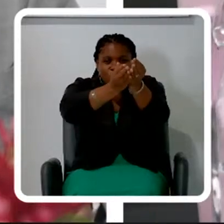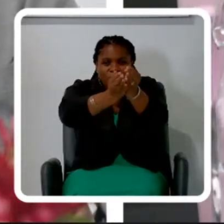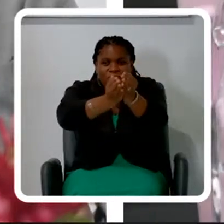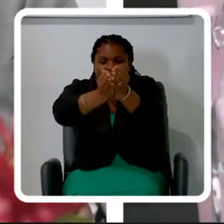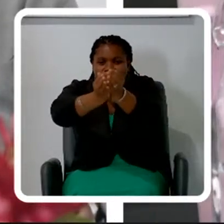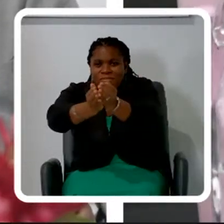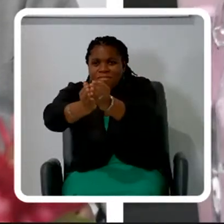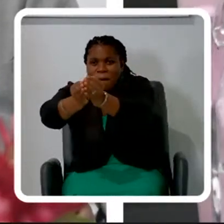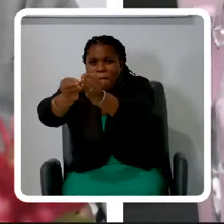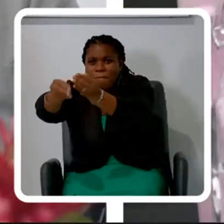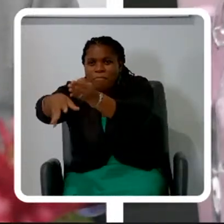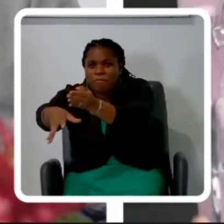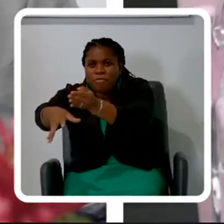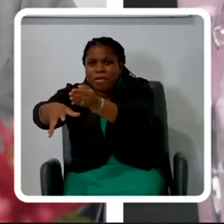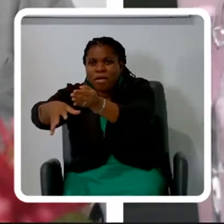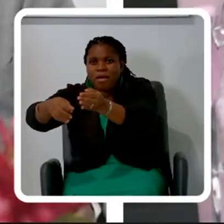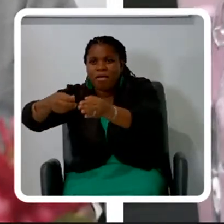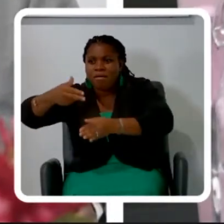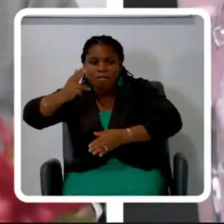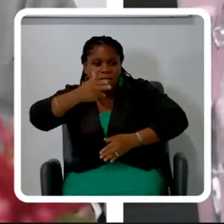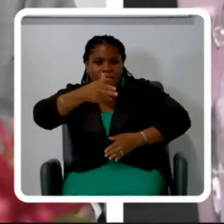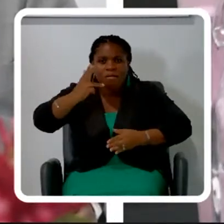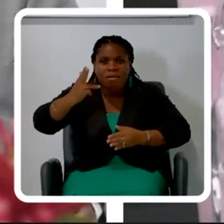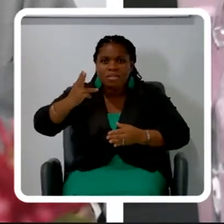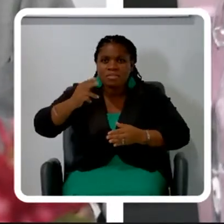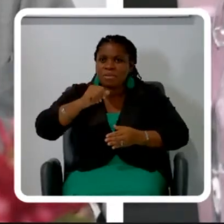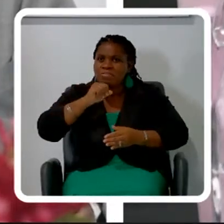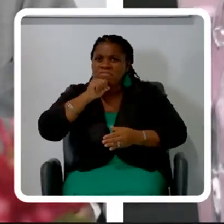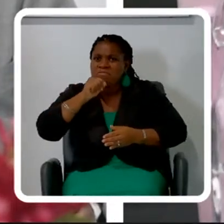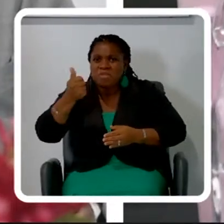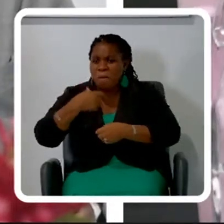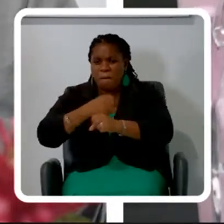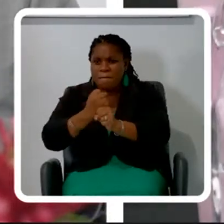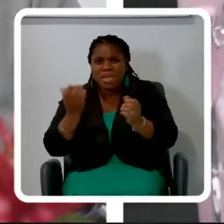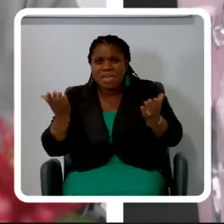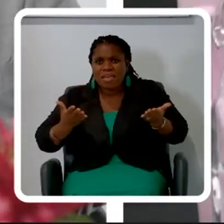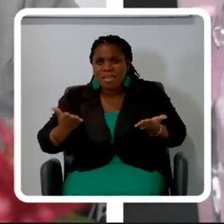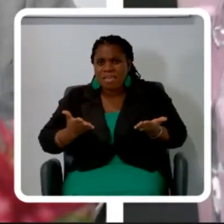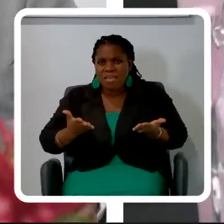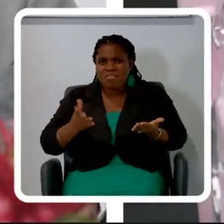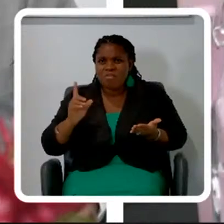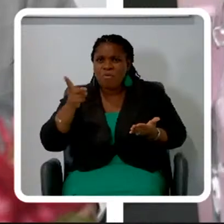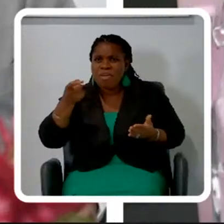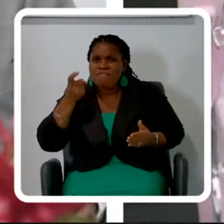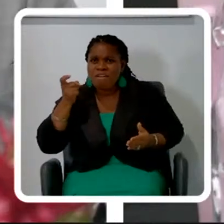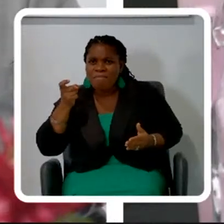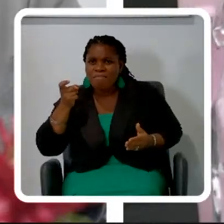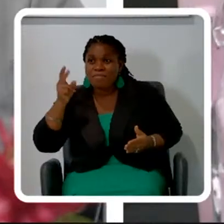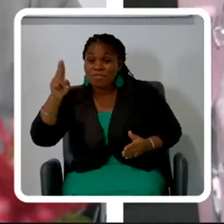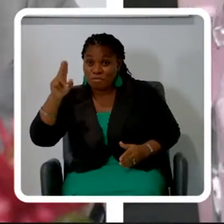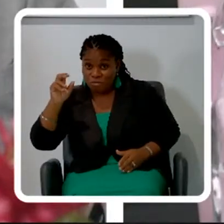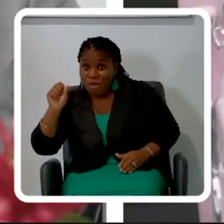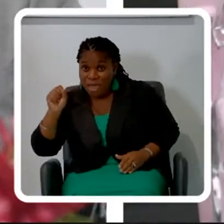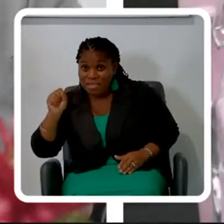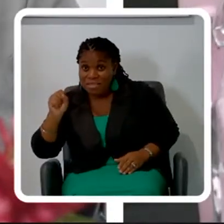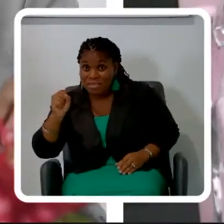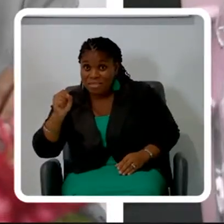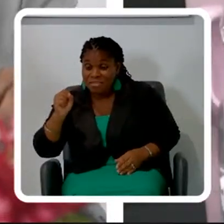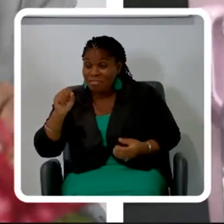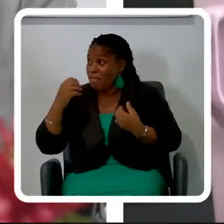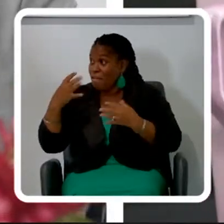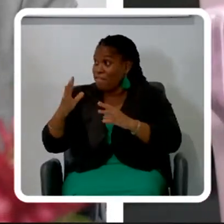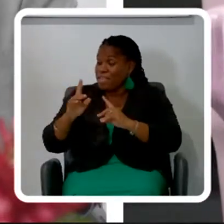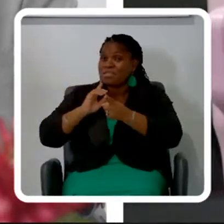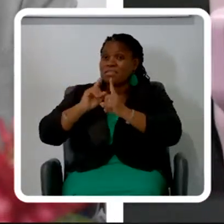gun violence. None spared. And so we have spoken to the United States of America multiple occasions about